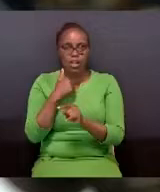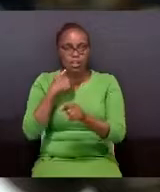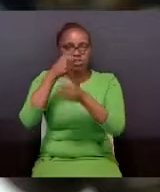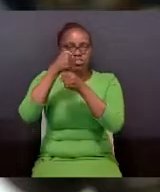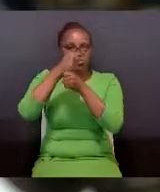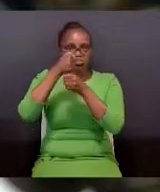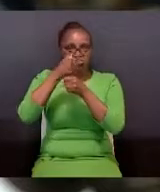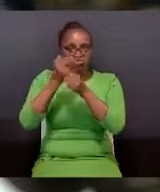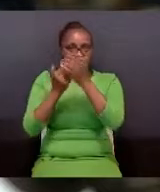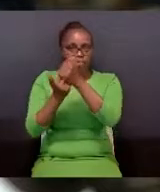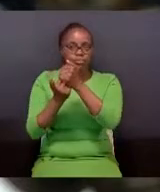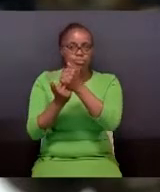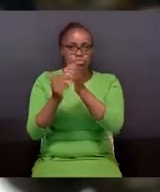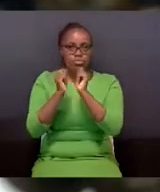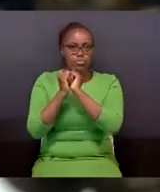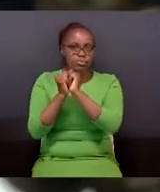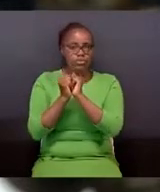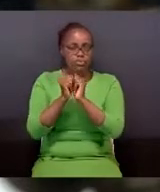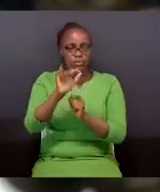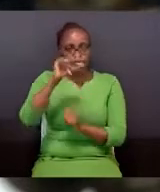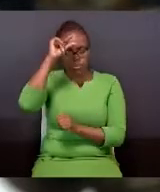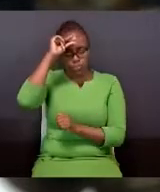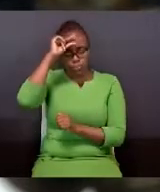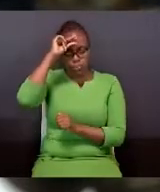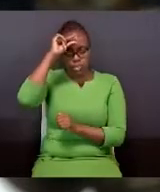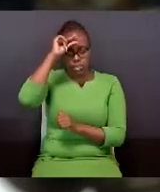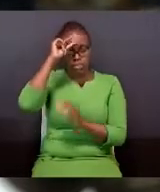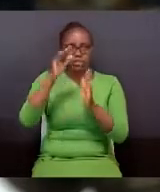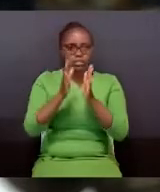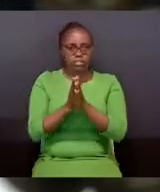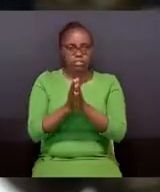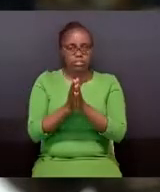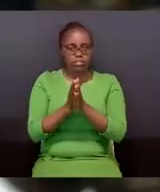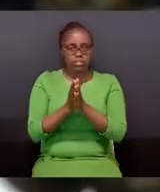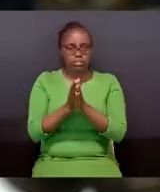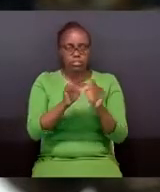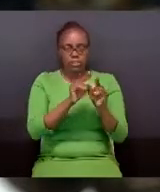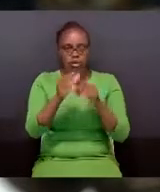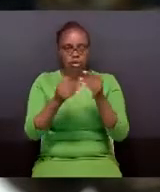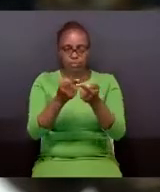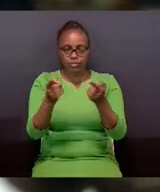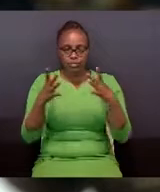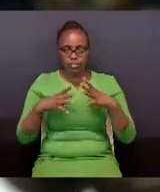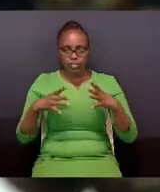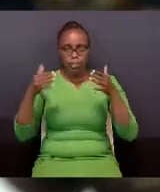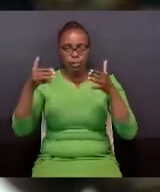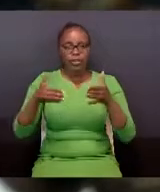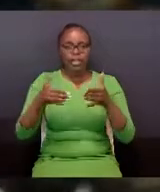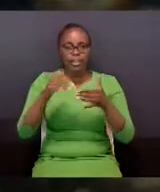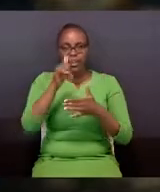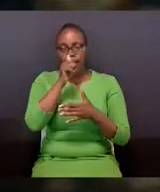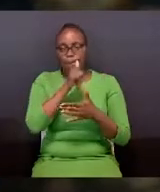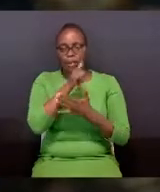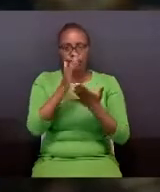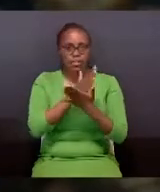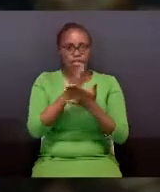to be a partner with your government, Your Excellency, and with everybody in this room, the private sector,